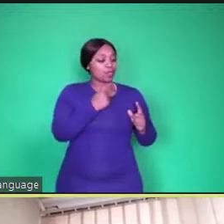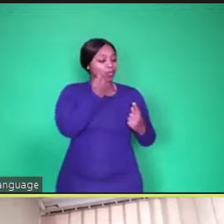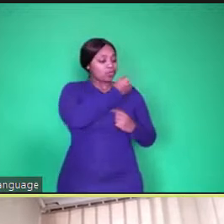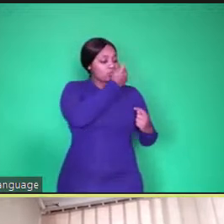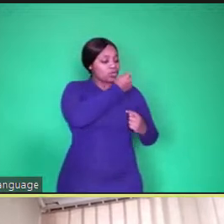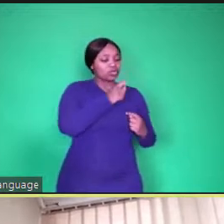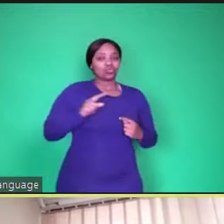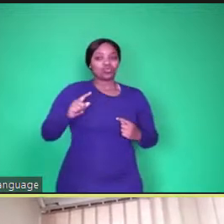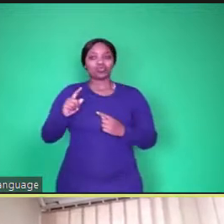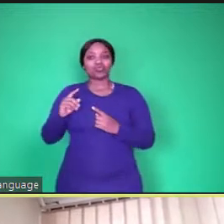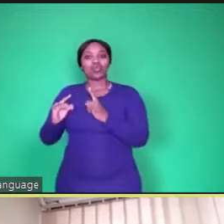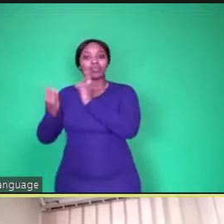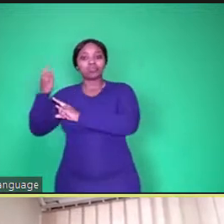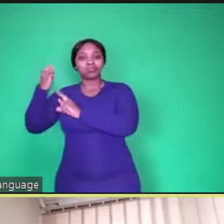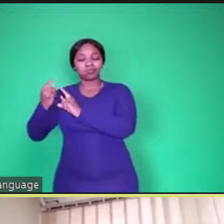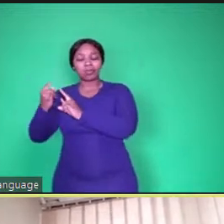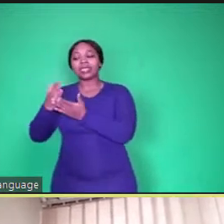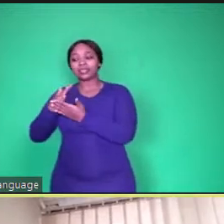areas